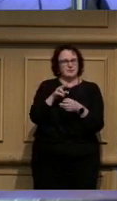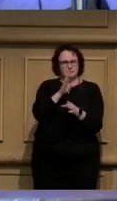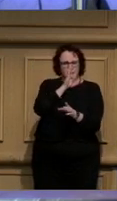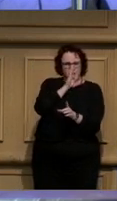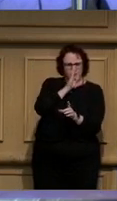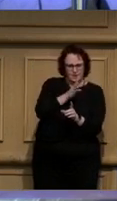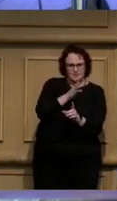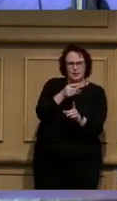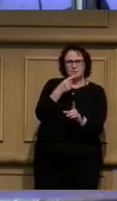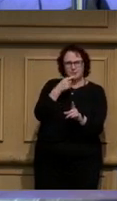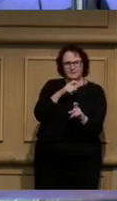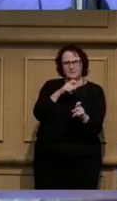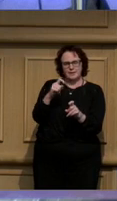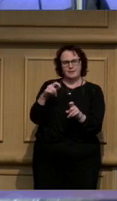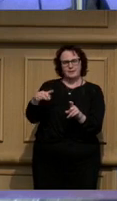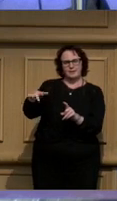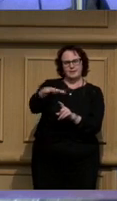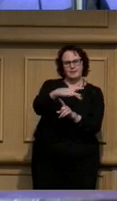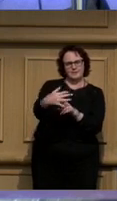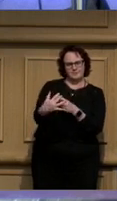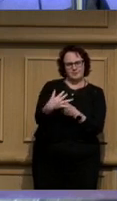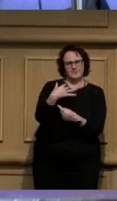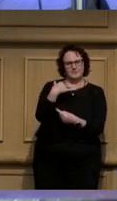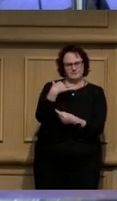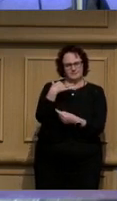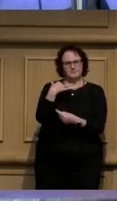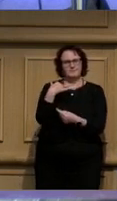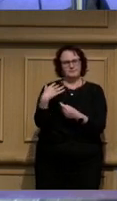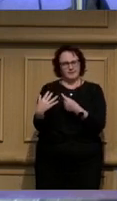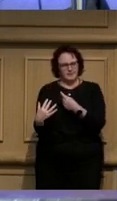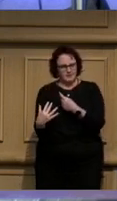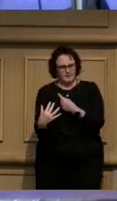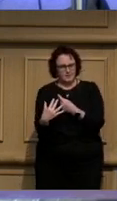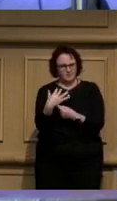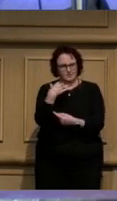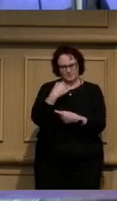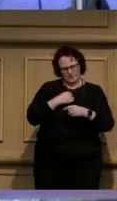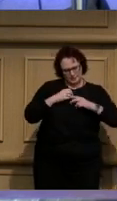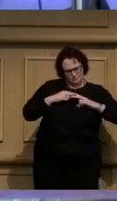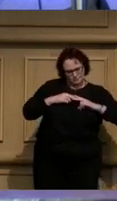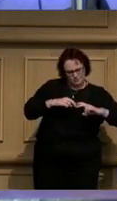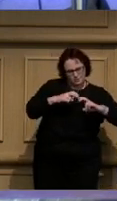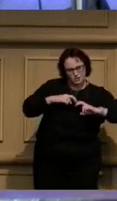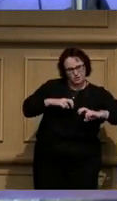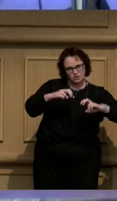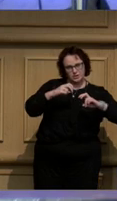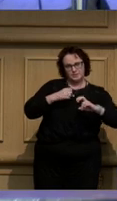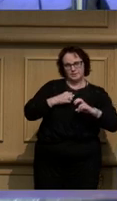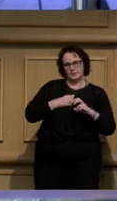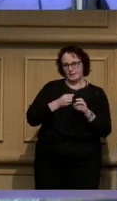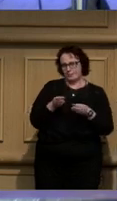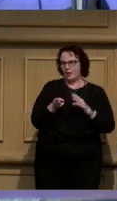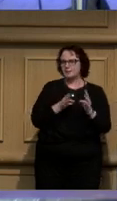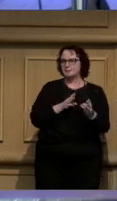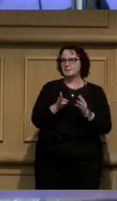it's influence and mm-hmm. My research and my practice. So